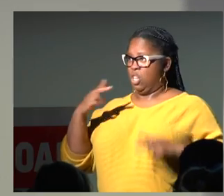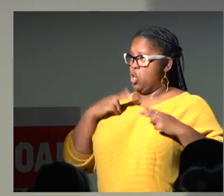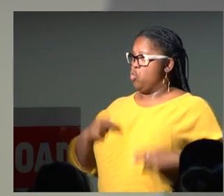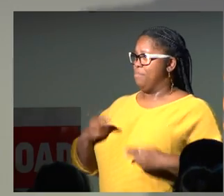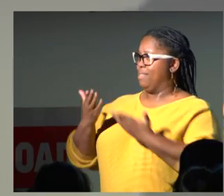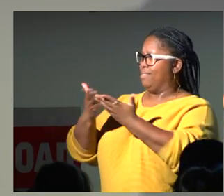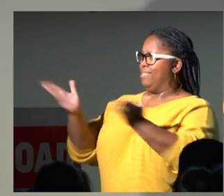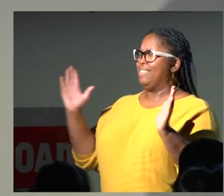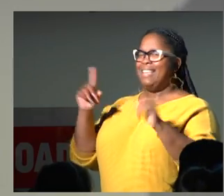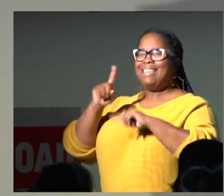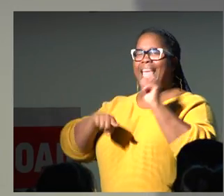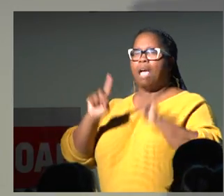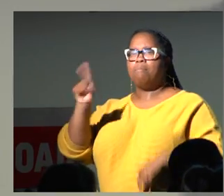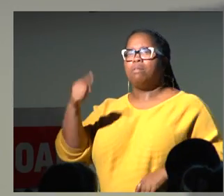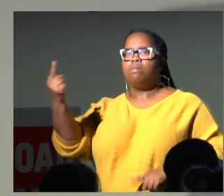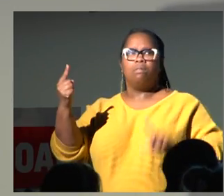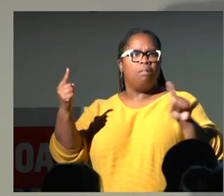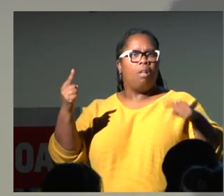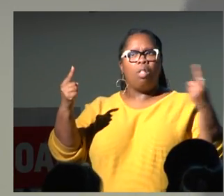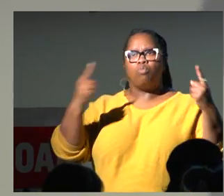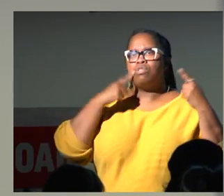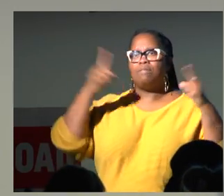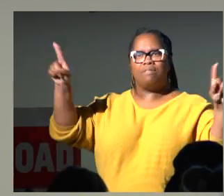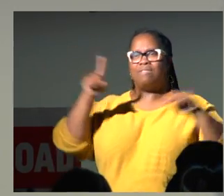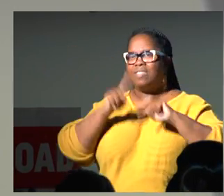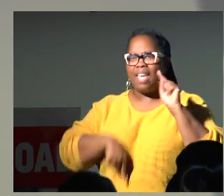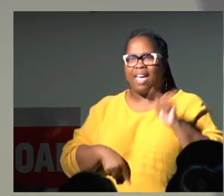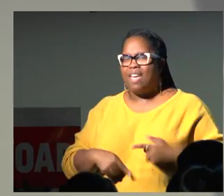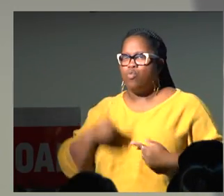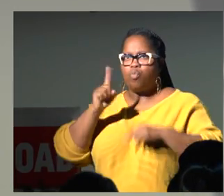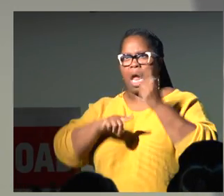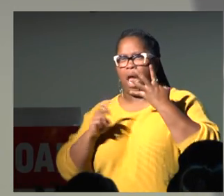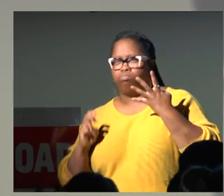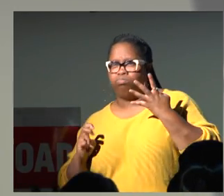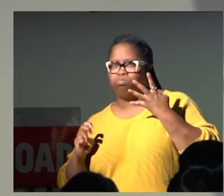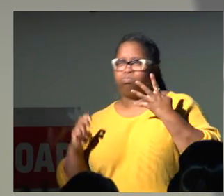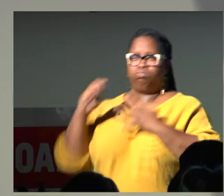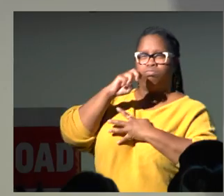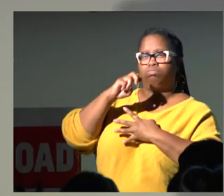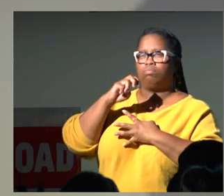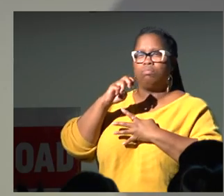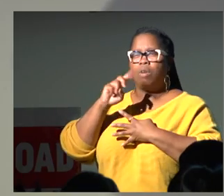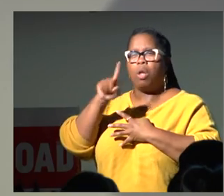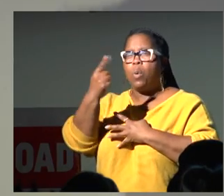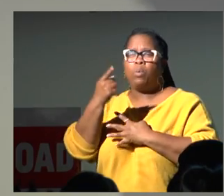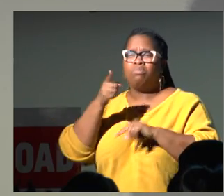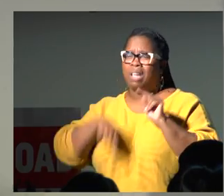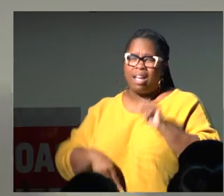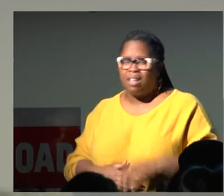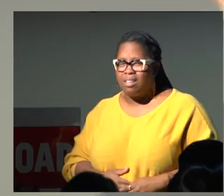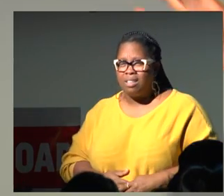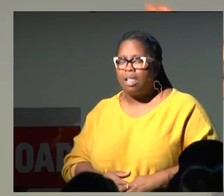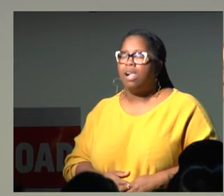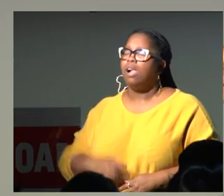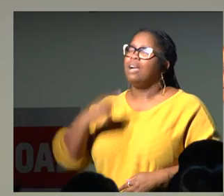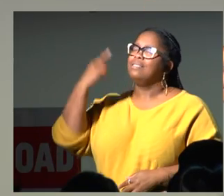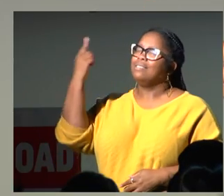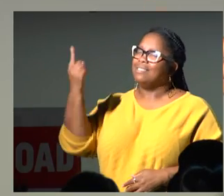an island. It's not possible to get to any place that you want to get to by yourself.